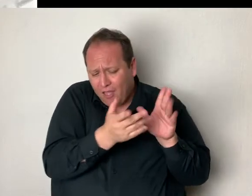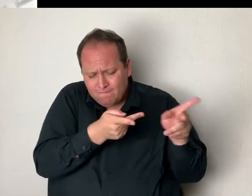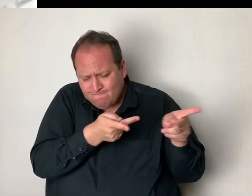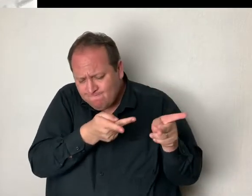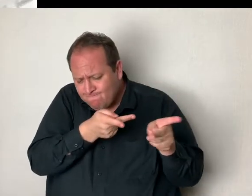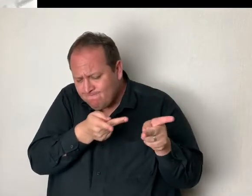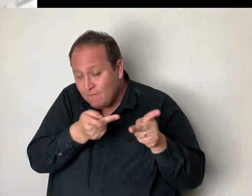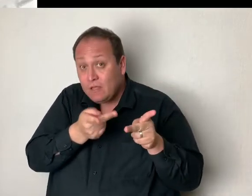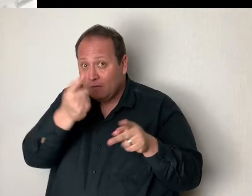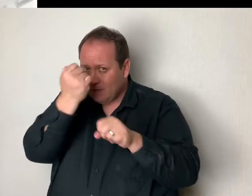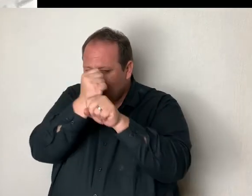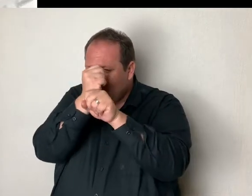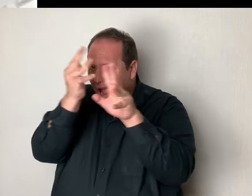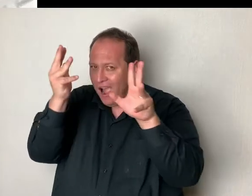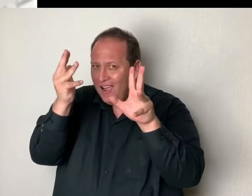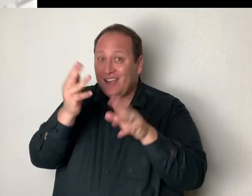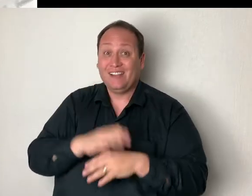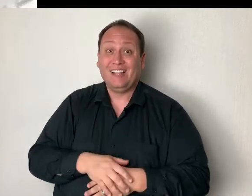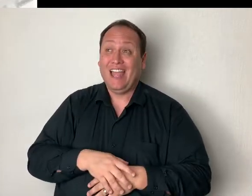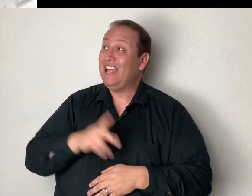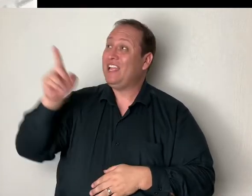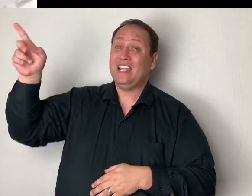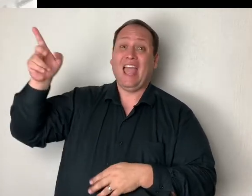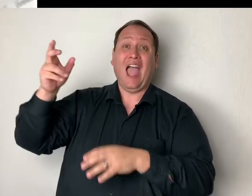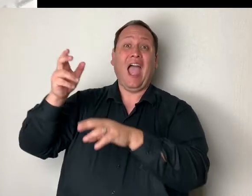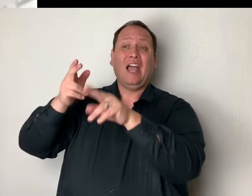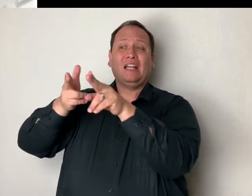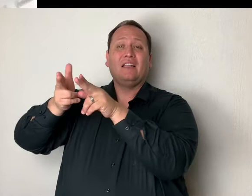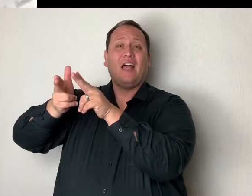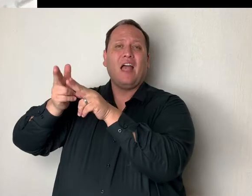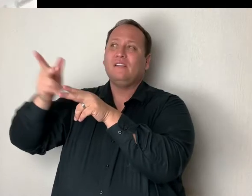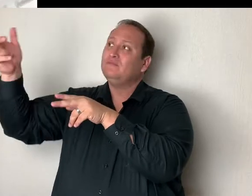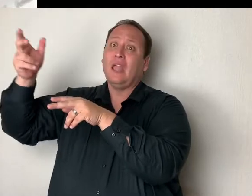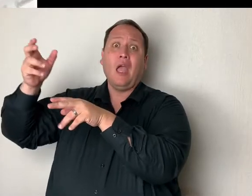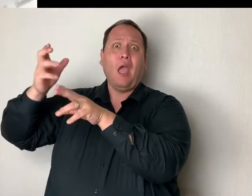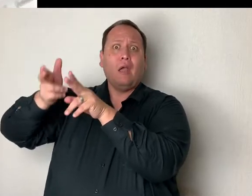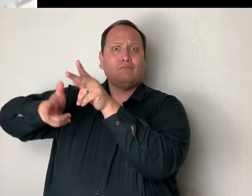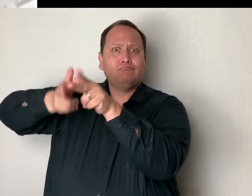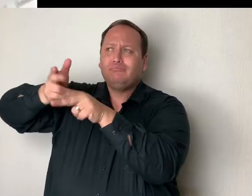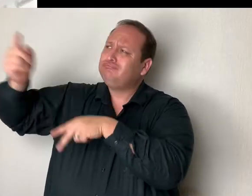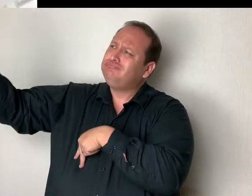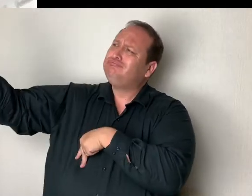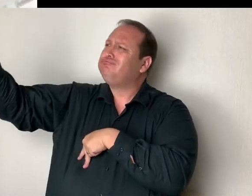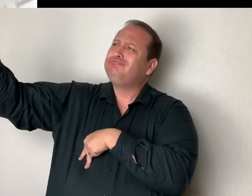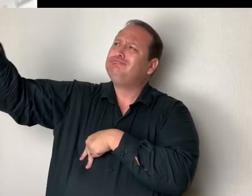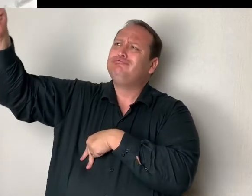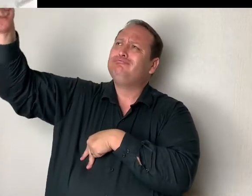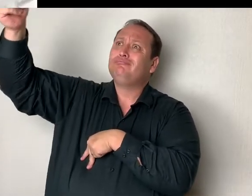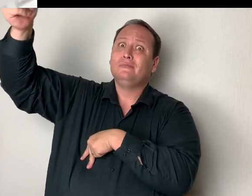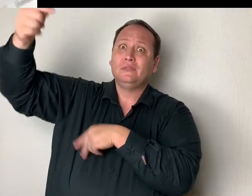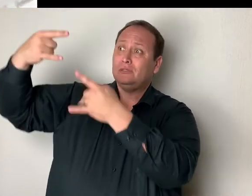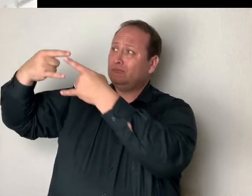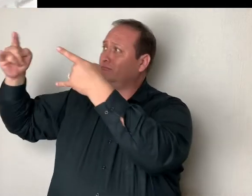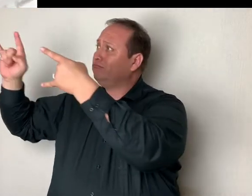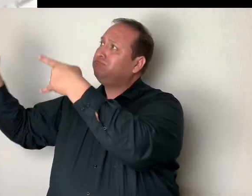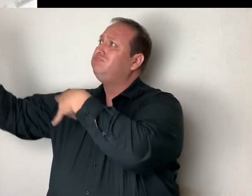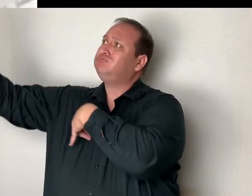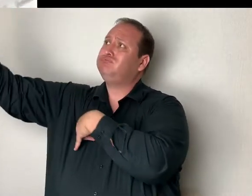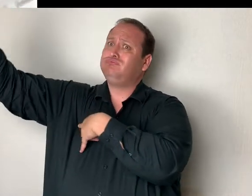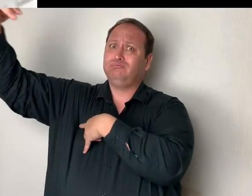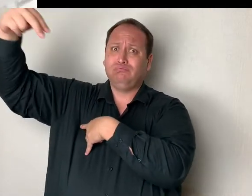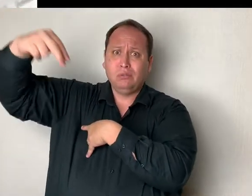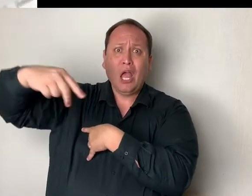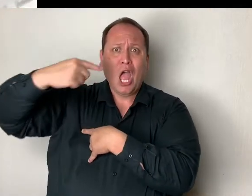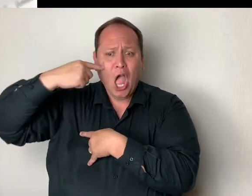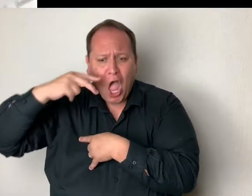the tram out to an entry point. Yes, the estuary is important, so we have interpretive centers and museums that talk about